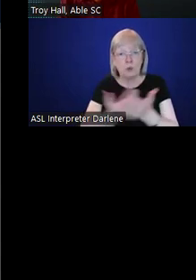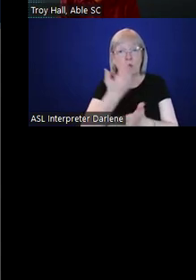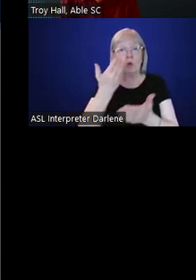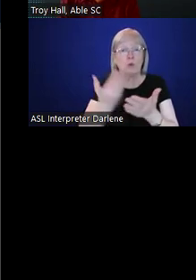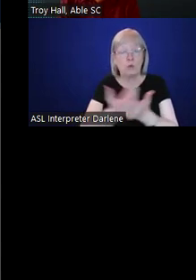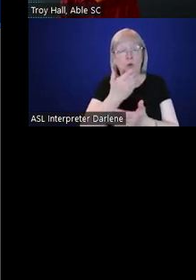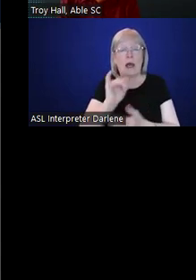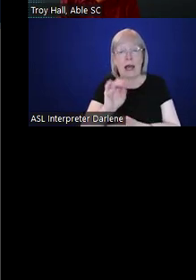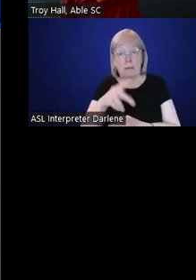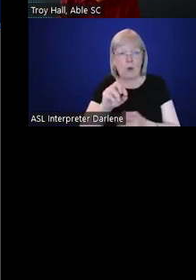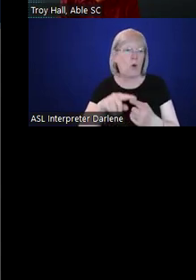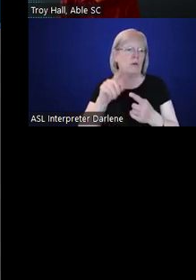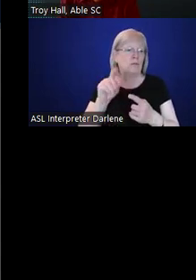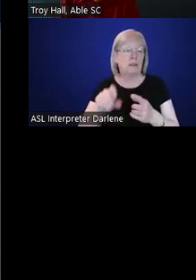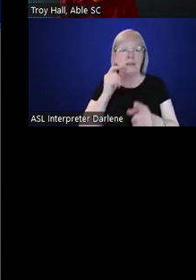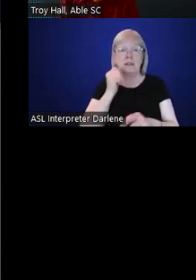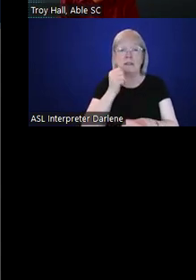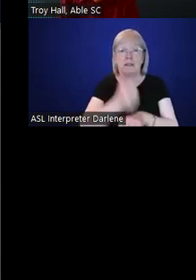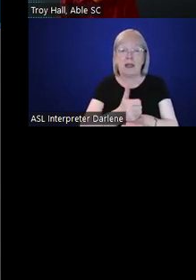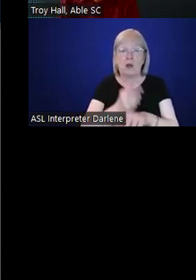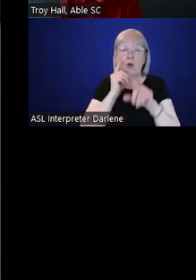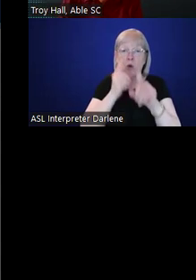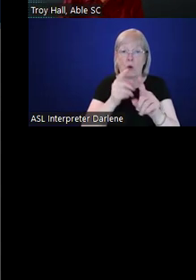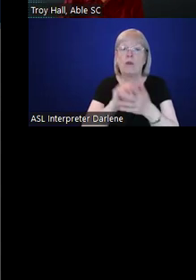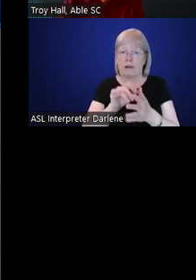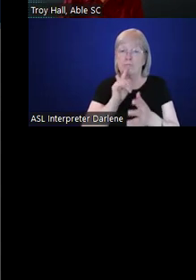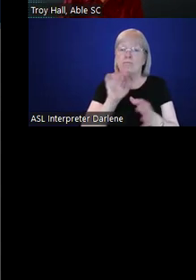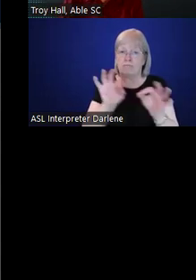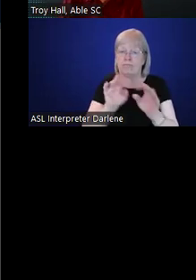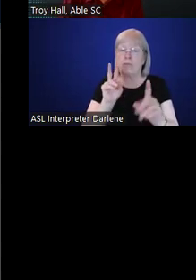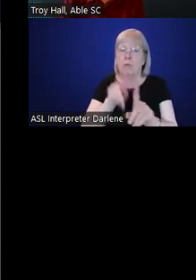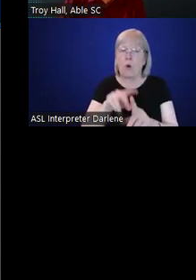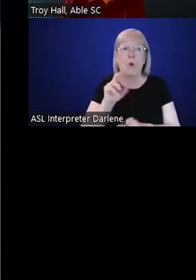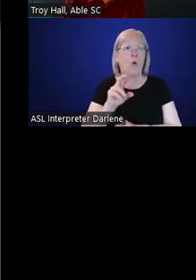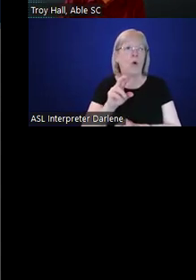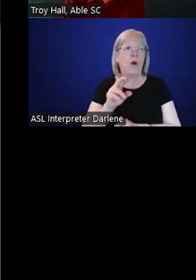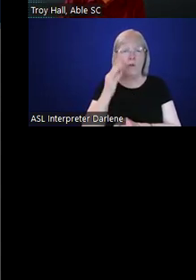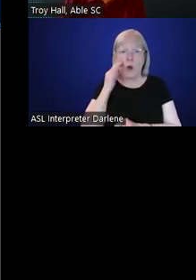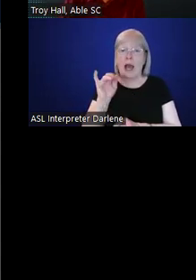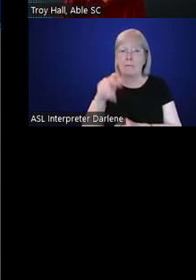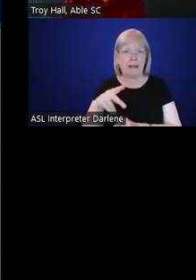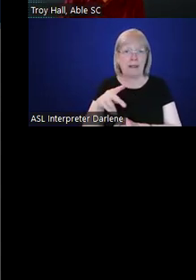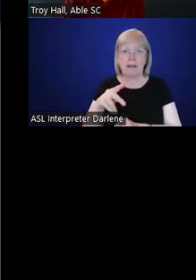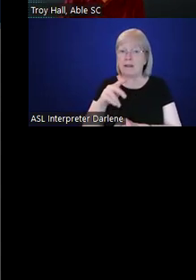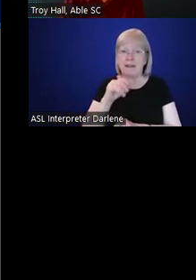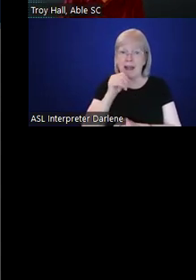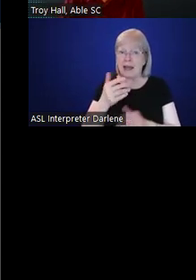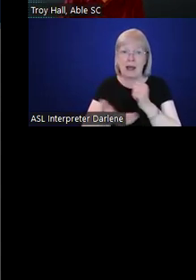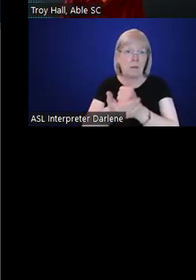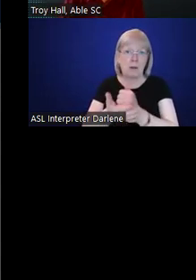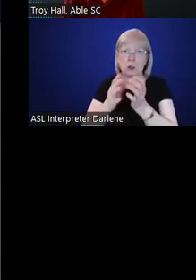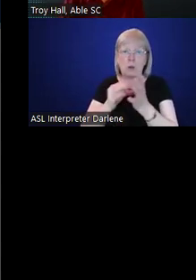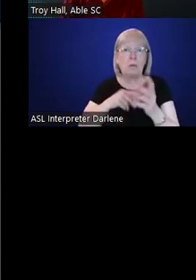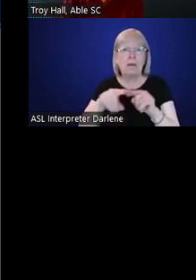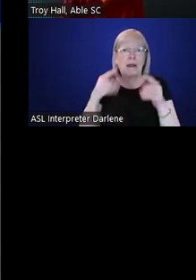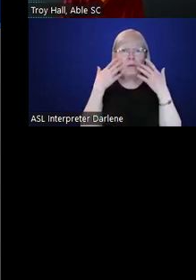goal that's irrelevant, or they might know that an IEP isn't serving their student, but they don't know what their avenues towards advocacy